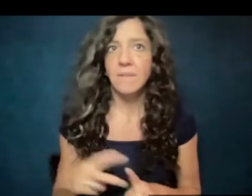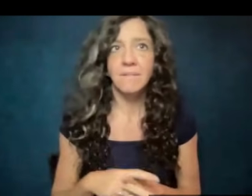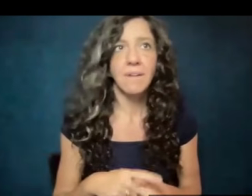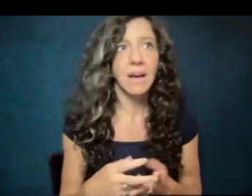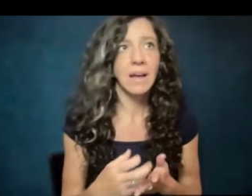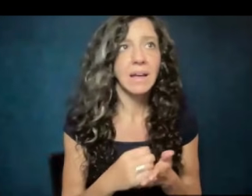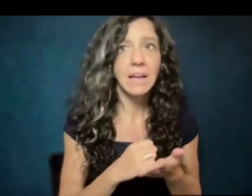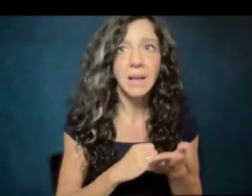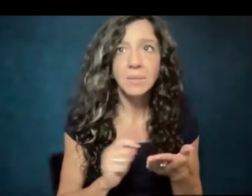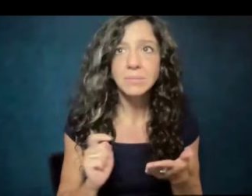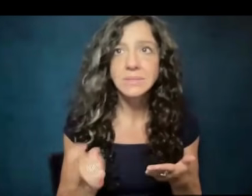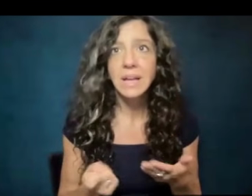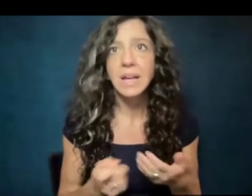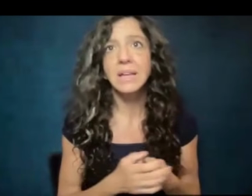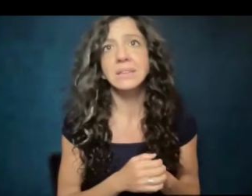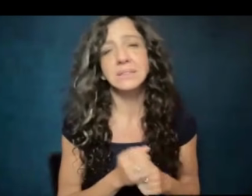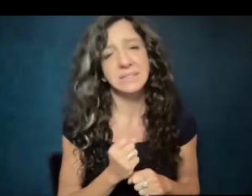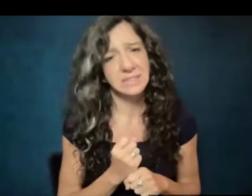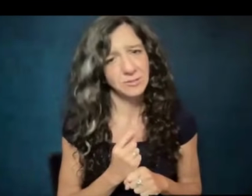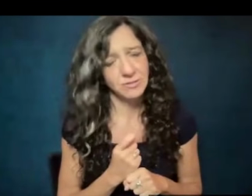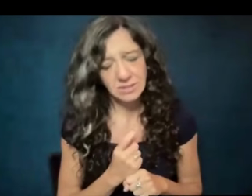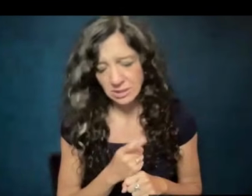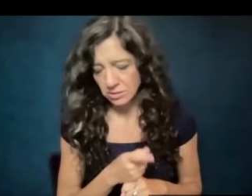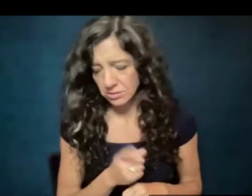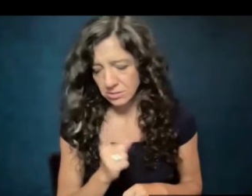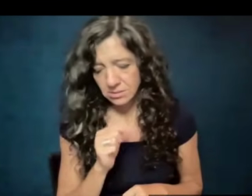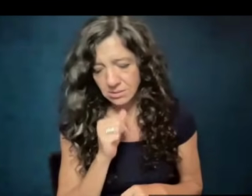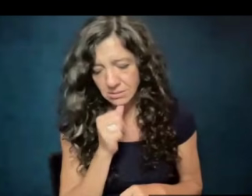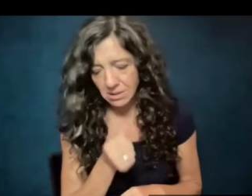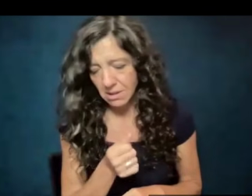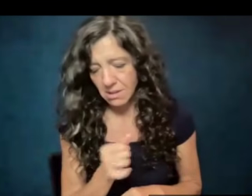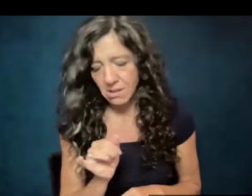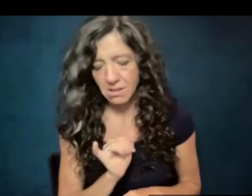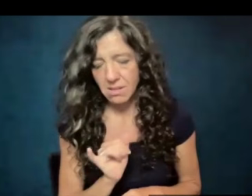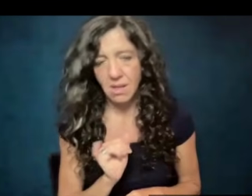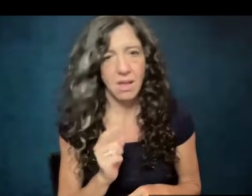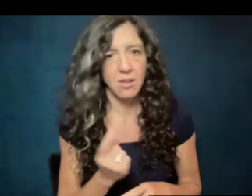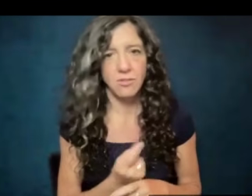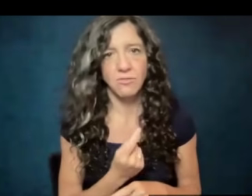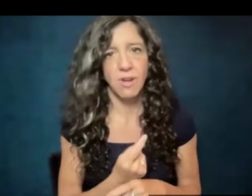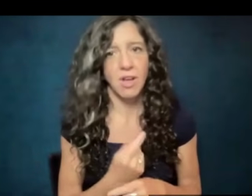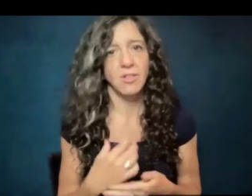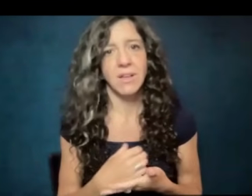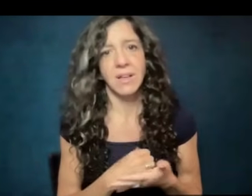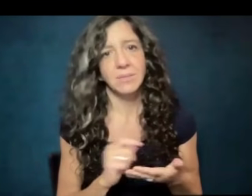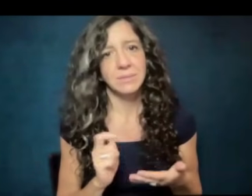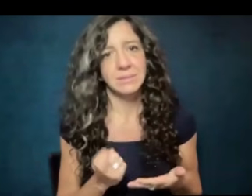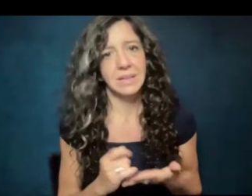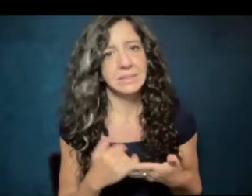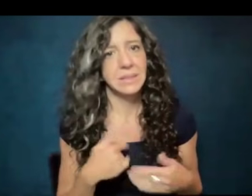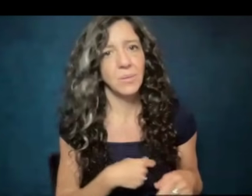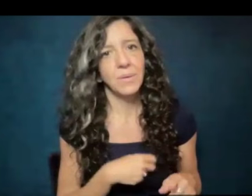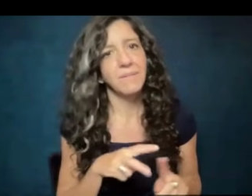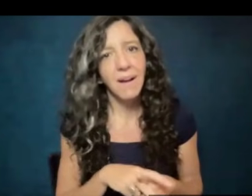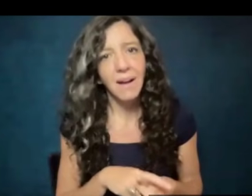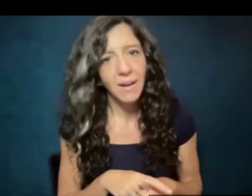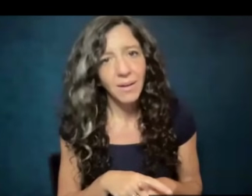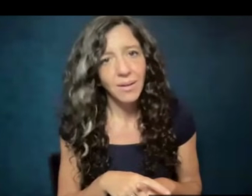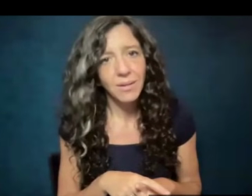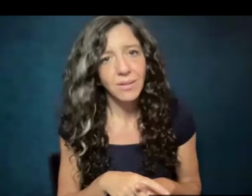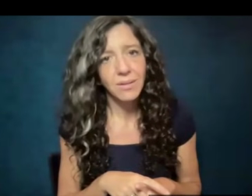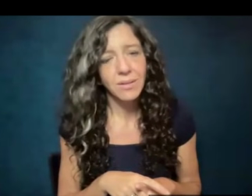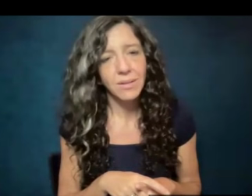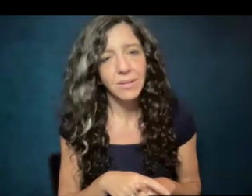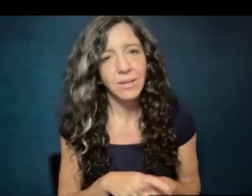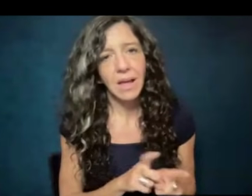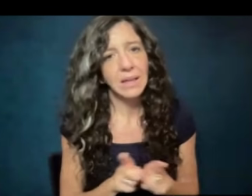taxes. Every year. They're not like the regular income taxes we file as individuals.